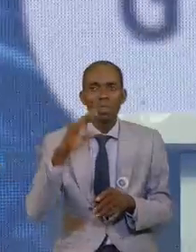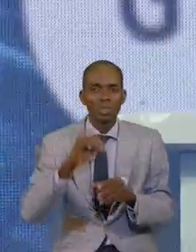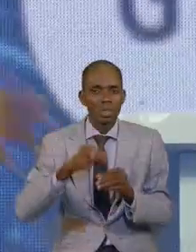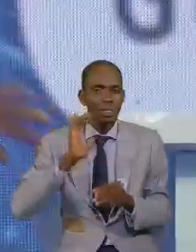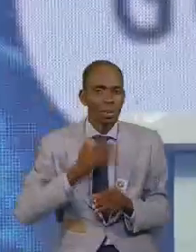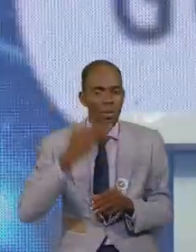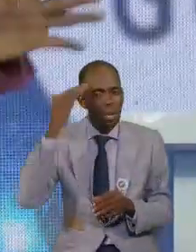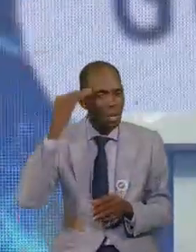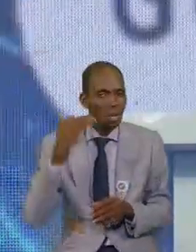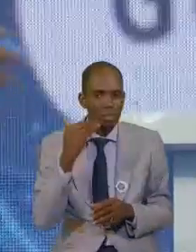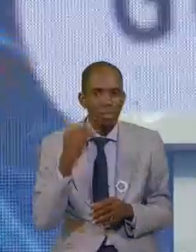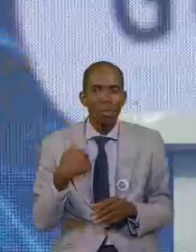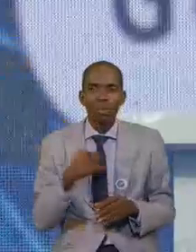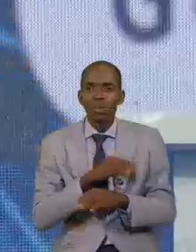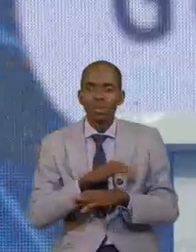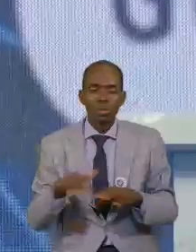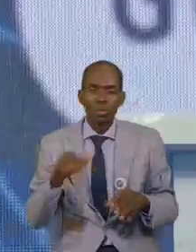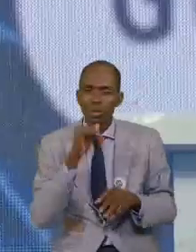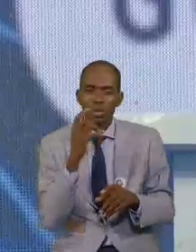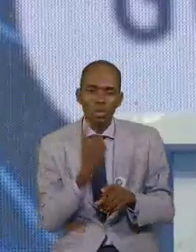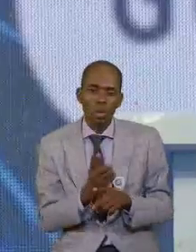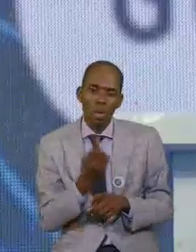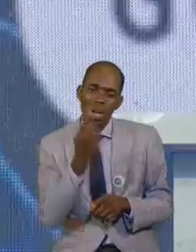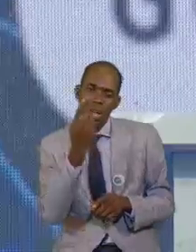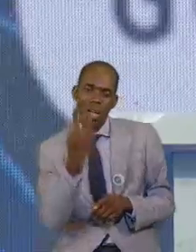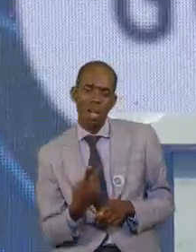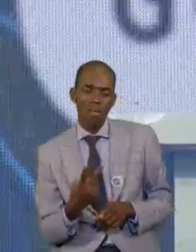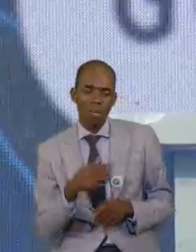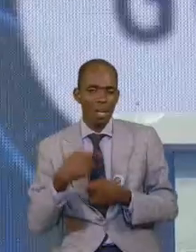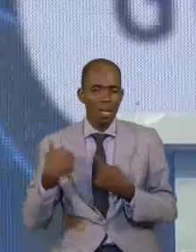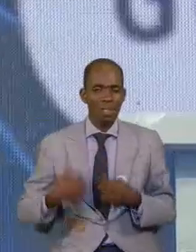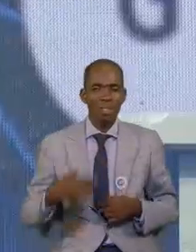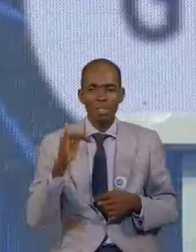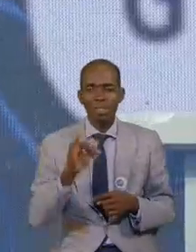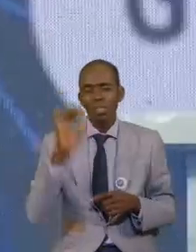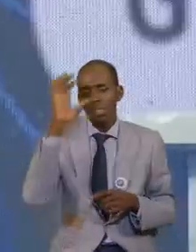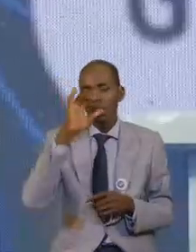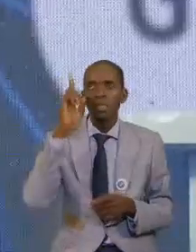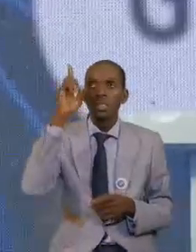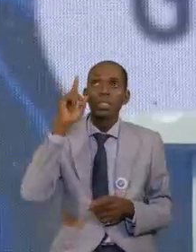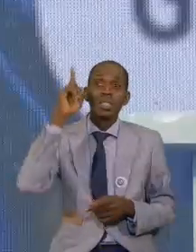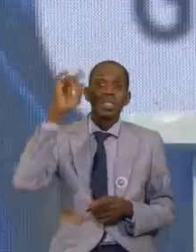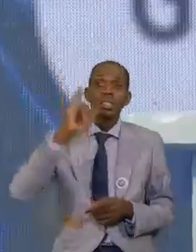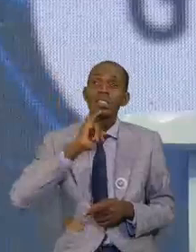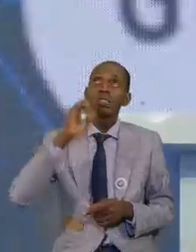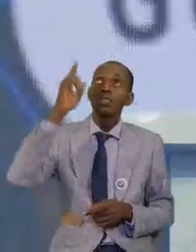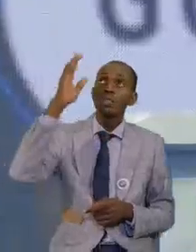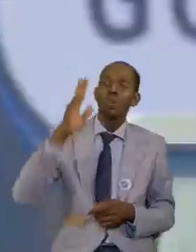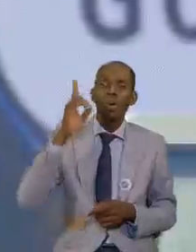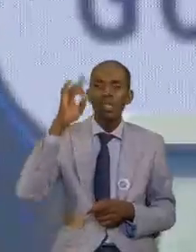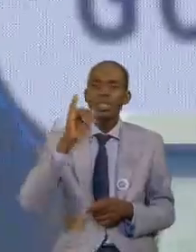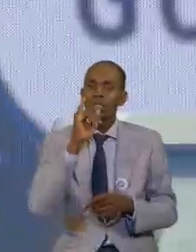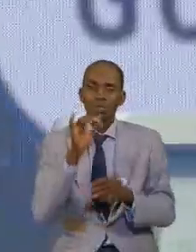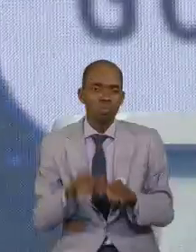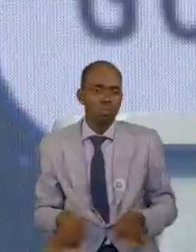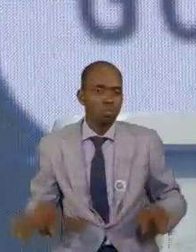We don't half-heartedly seek him. He is God, is worthy of our